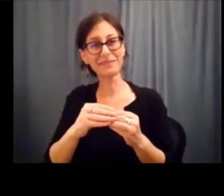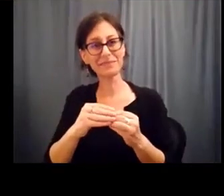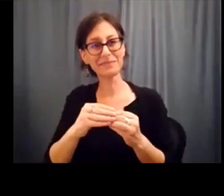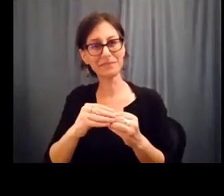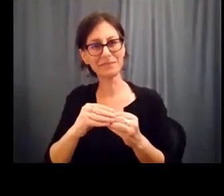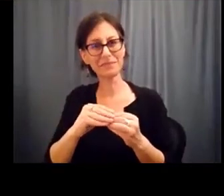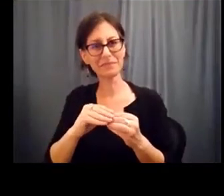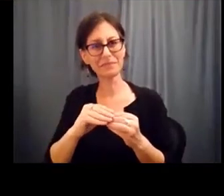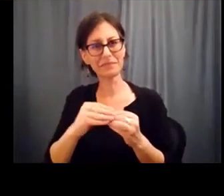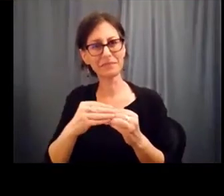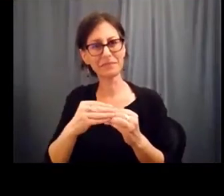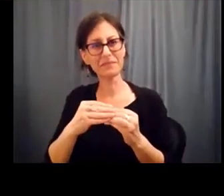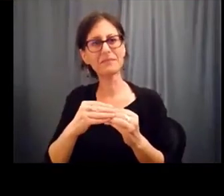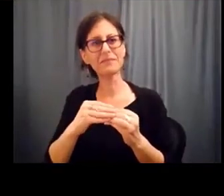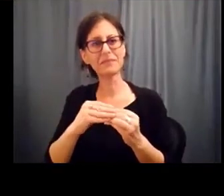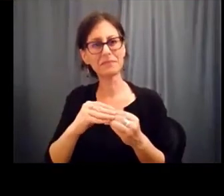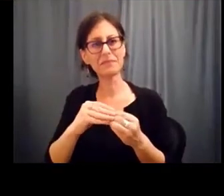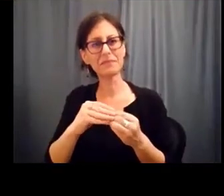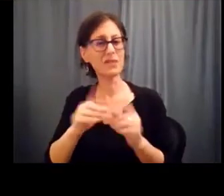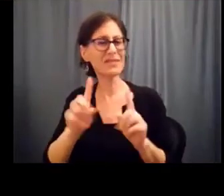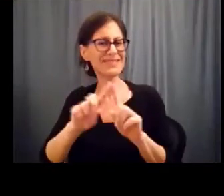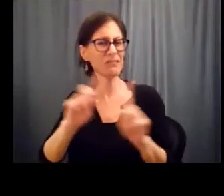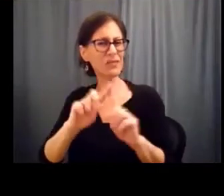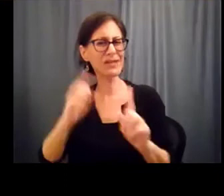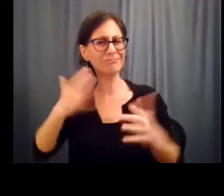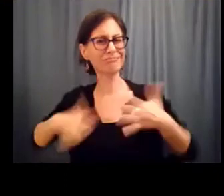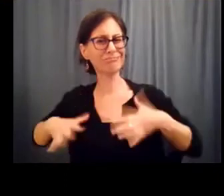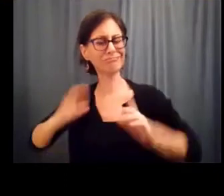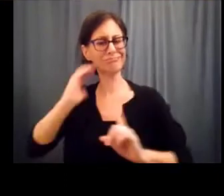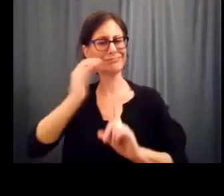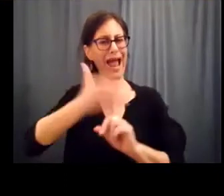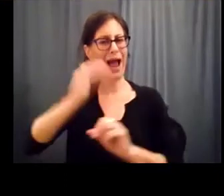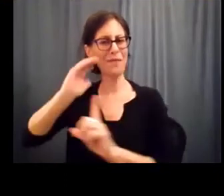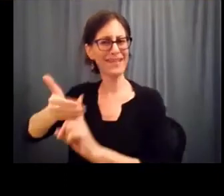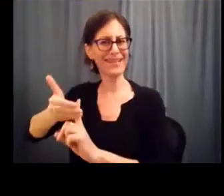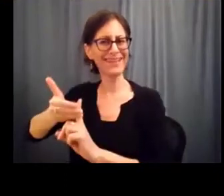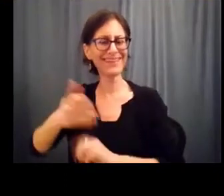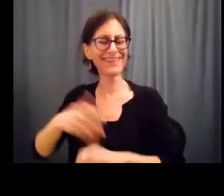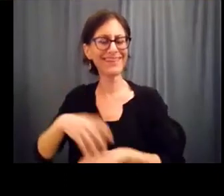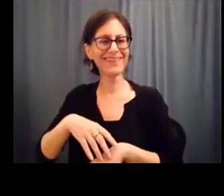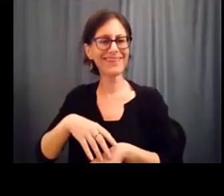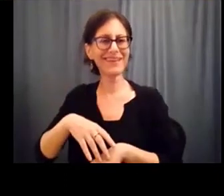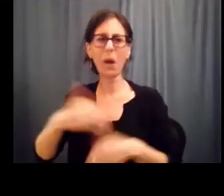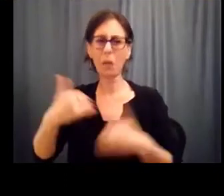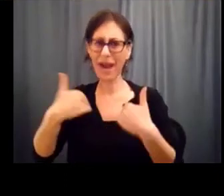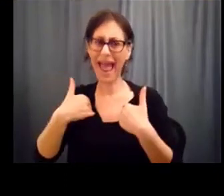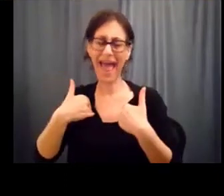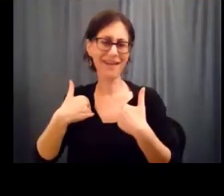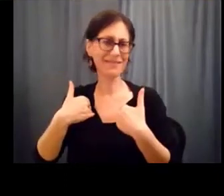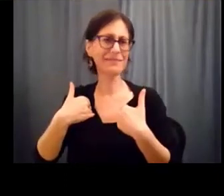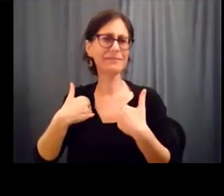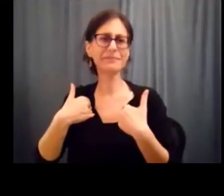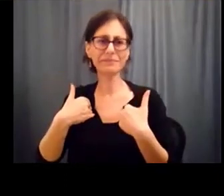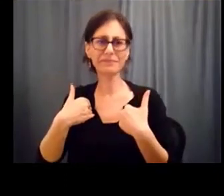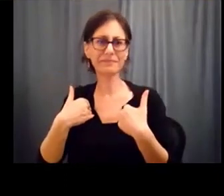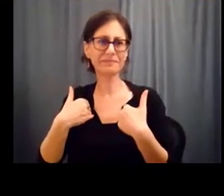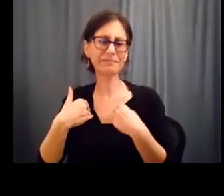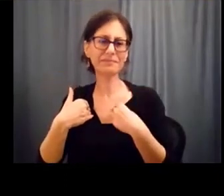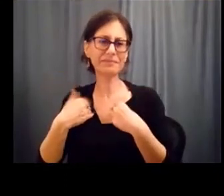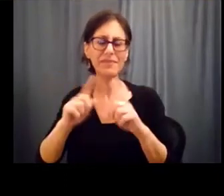get out of the outfits quicker. And then, you know, we have ramps and